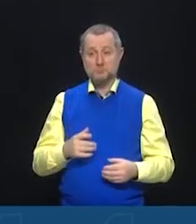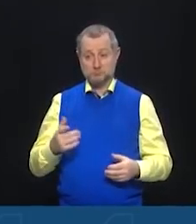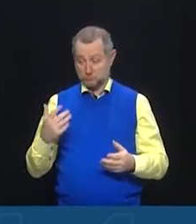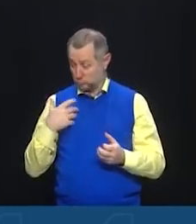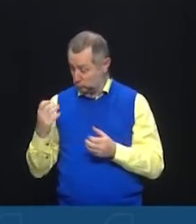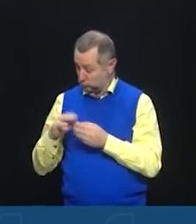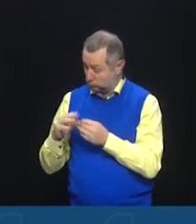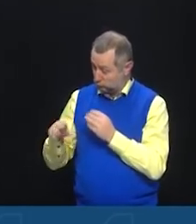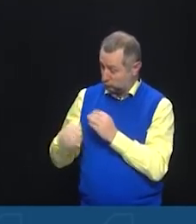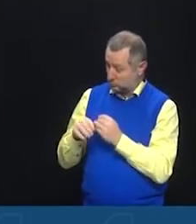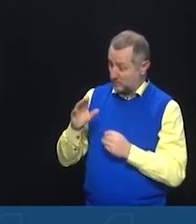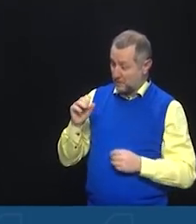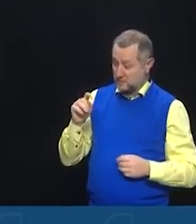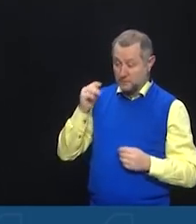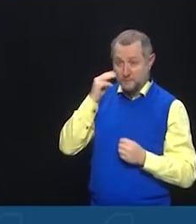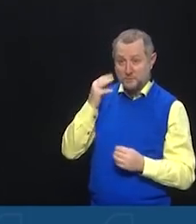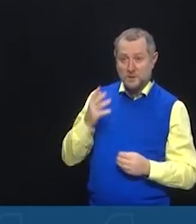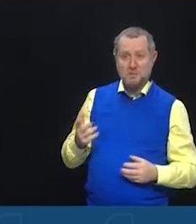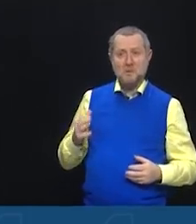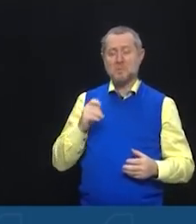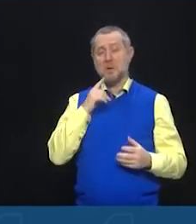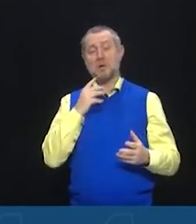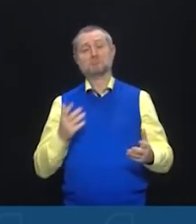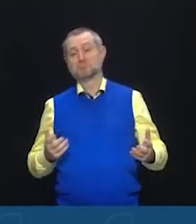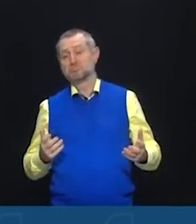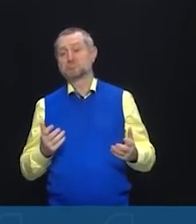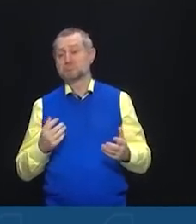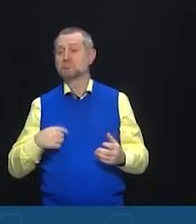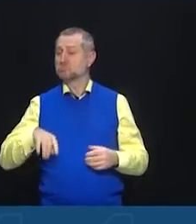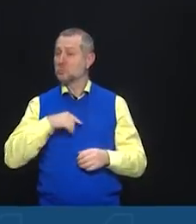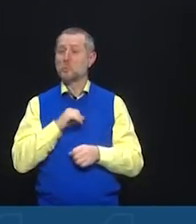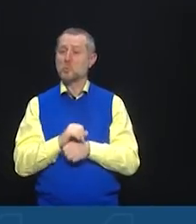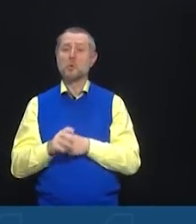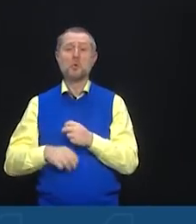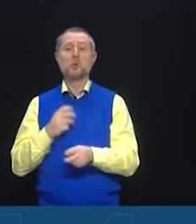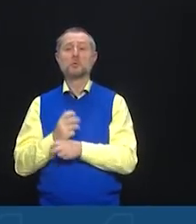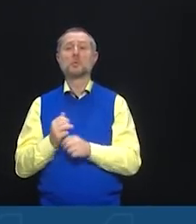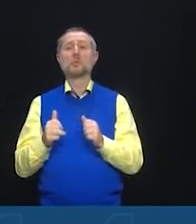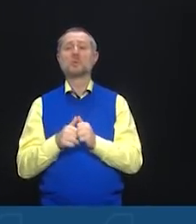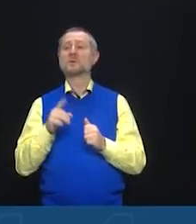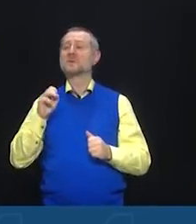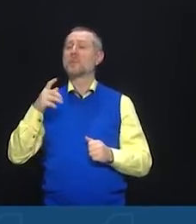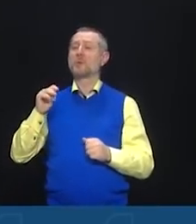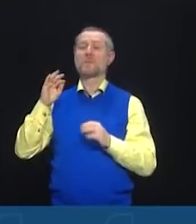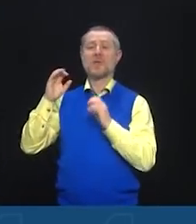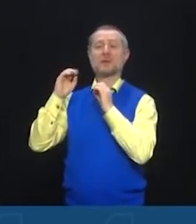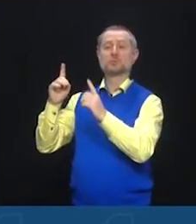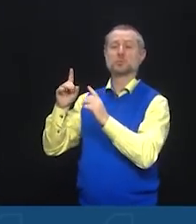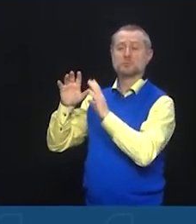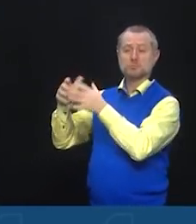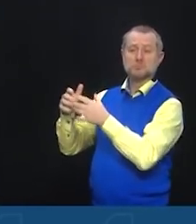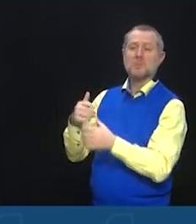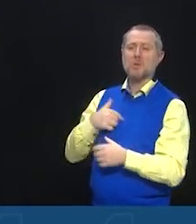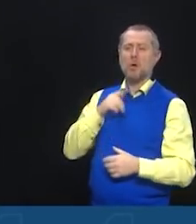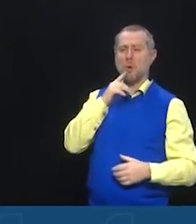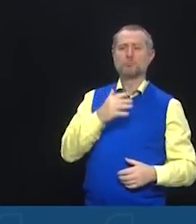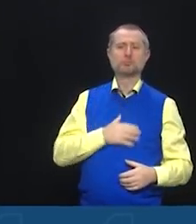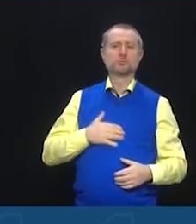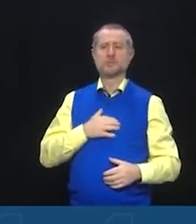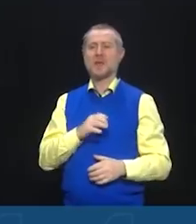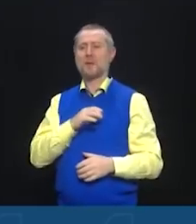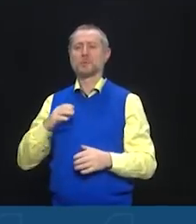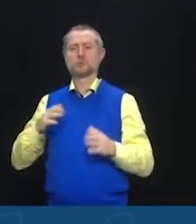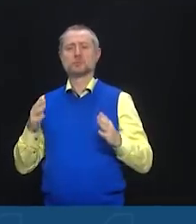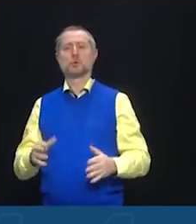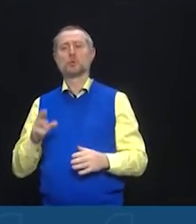about that? No, just to comment that we have been working actively with the Department of Education, and I very much appreciate Commissioner Rosa's engagement